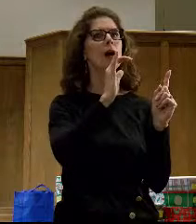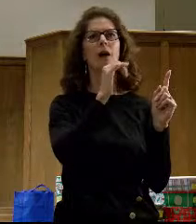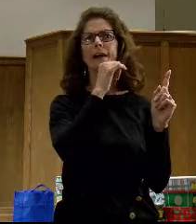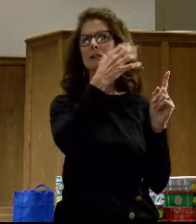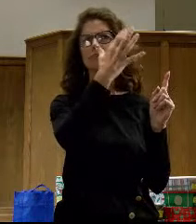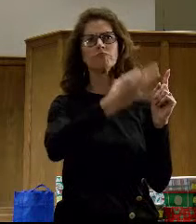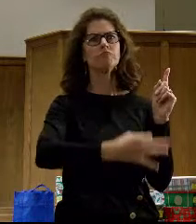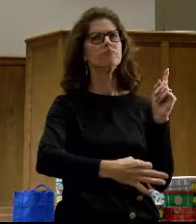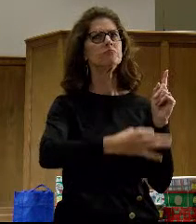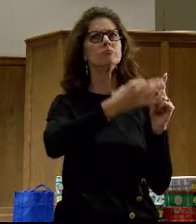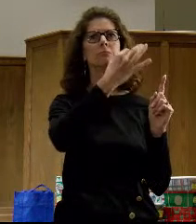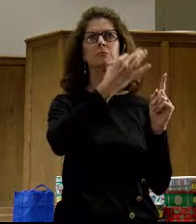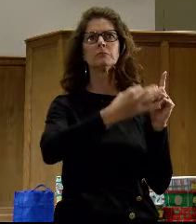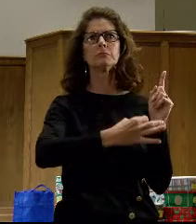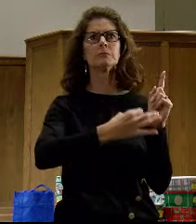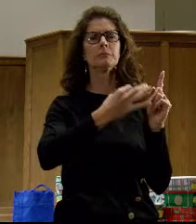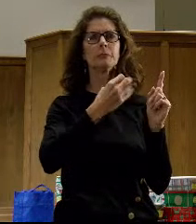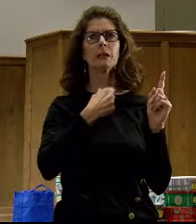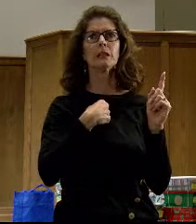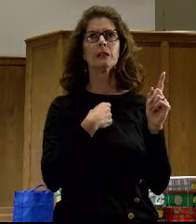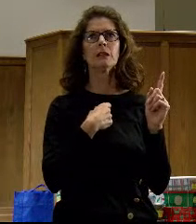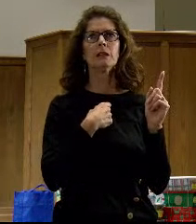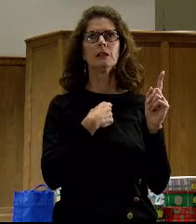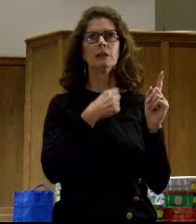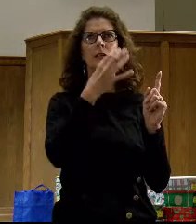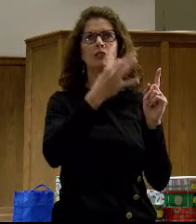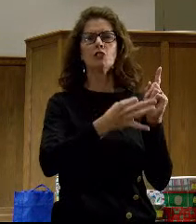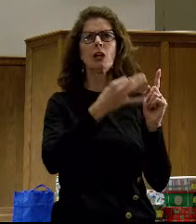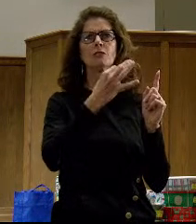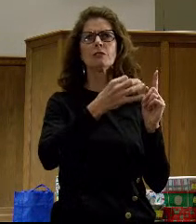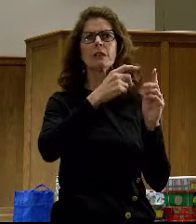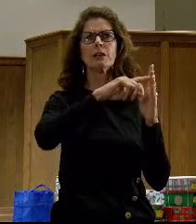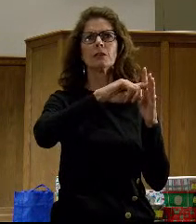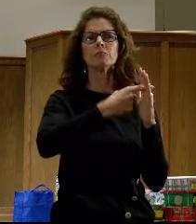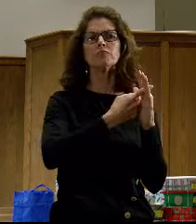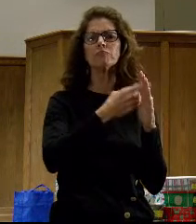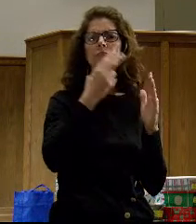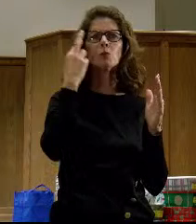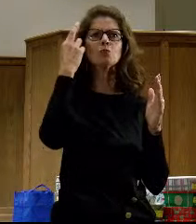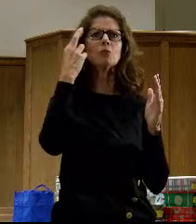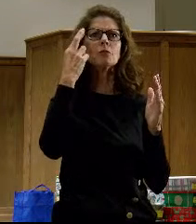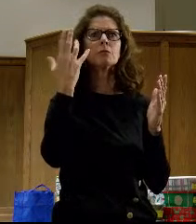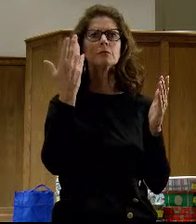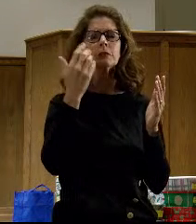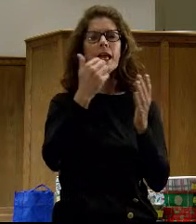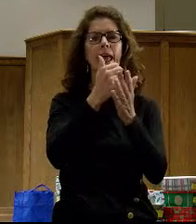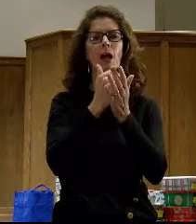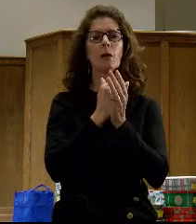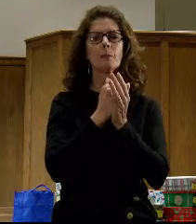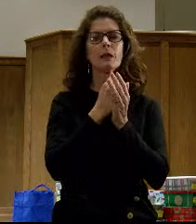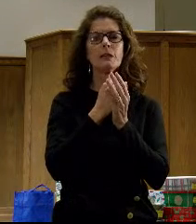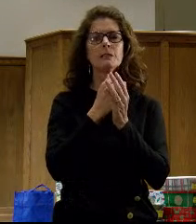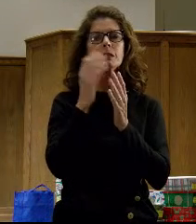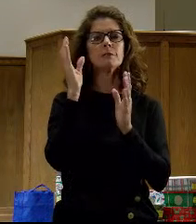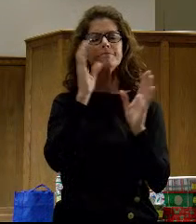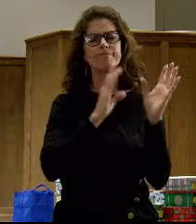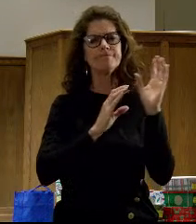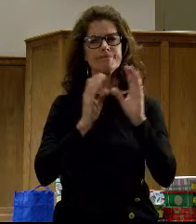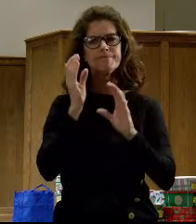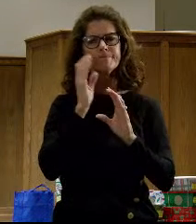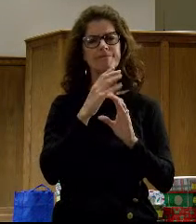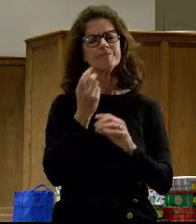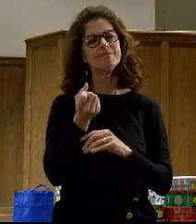them, judge their motives. Father, help us to seek to